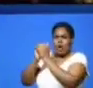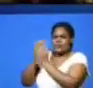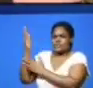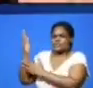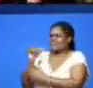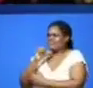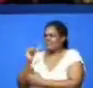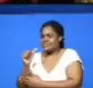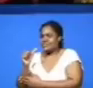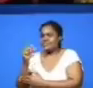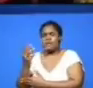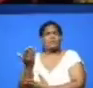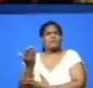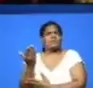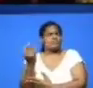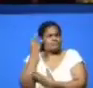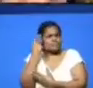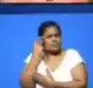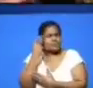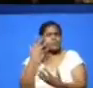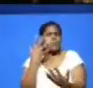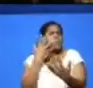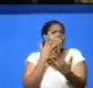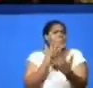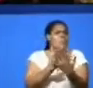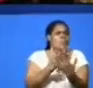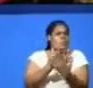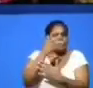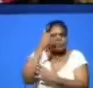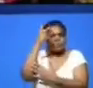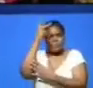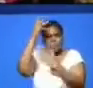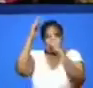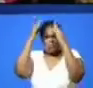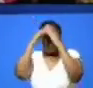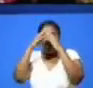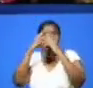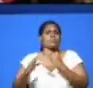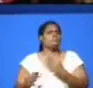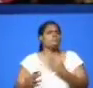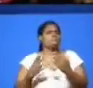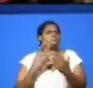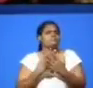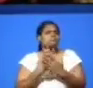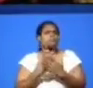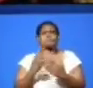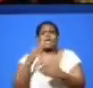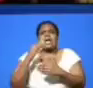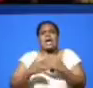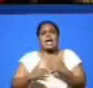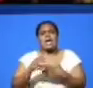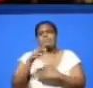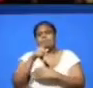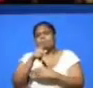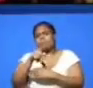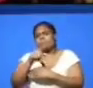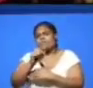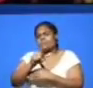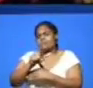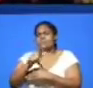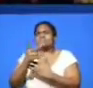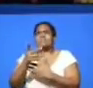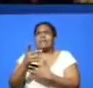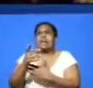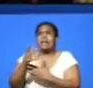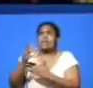they took the Pope prisoner, you think that when they brought an end to papal supremacy, it because they were God-fearing?